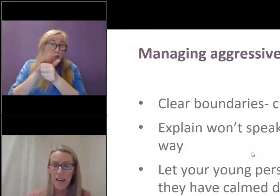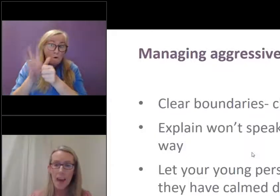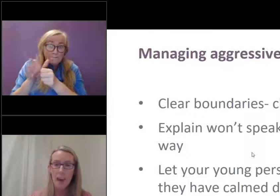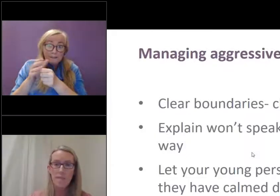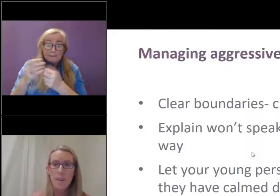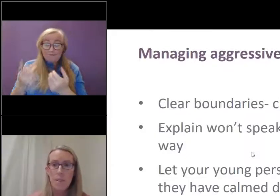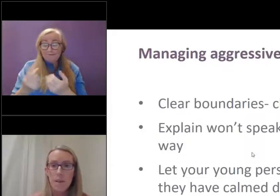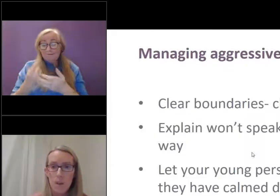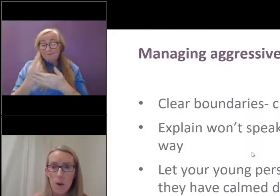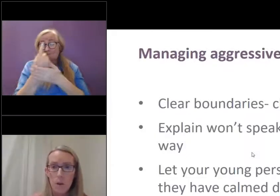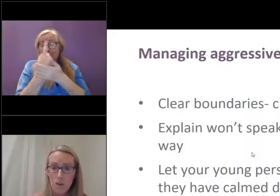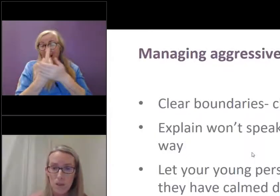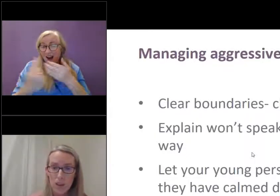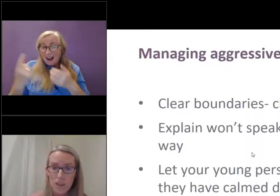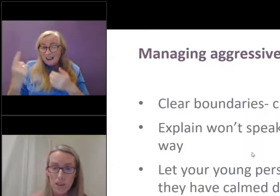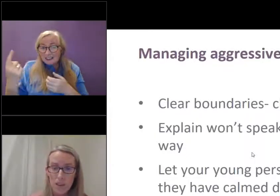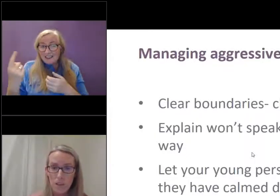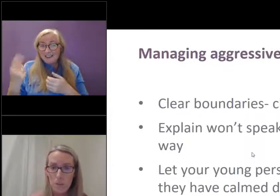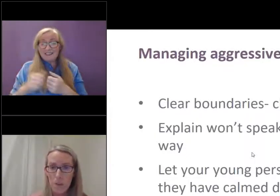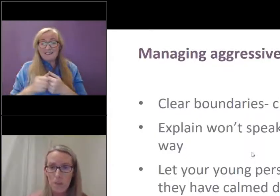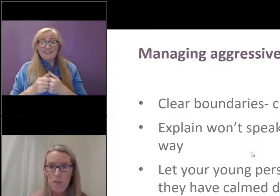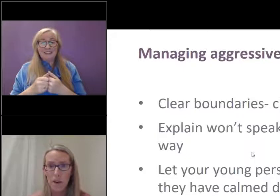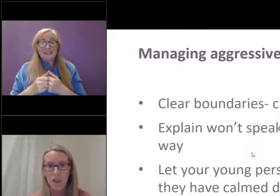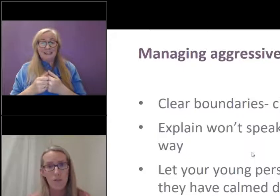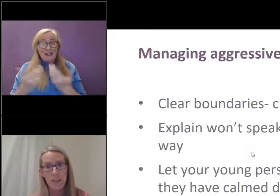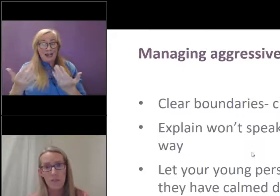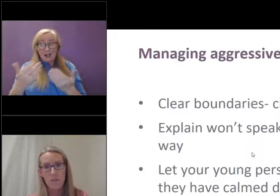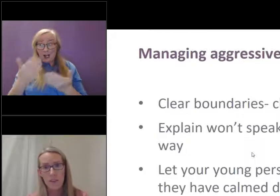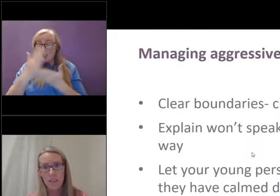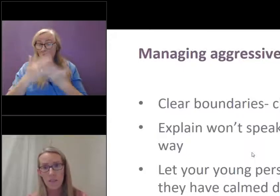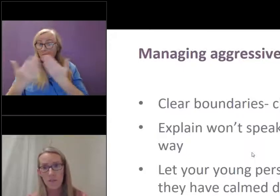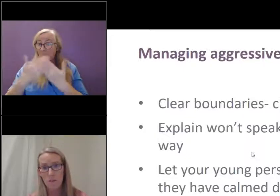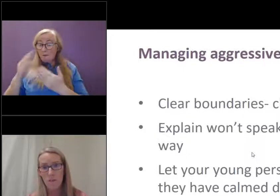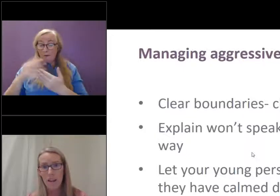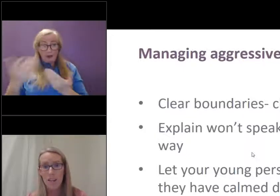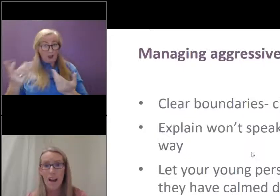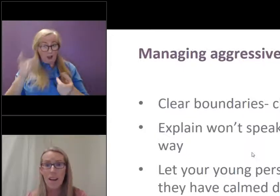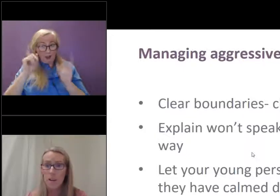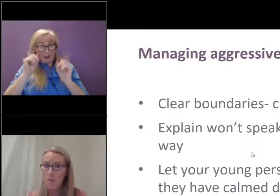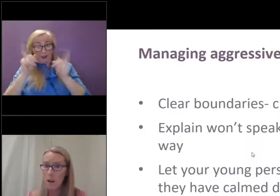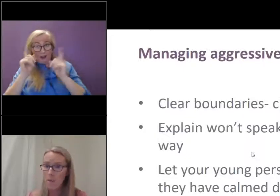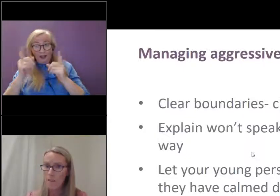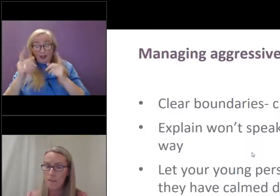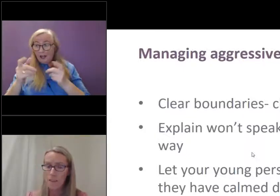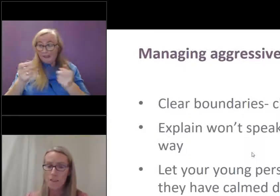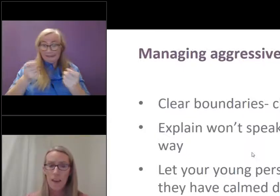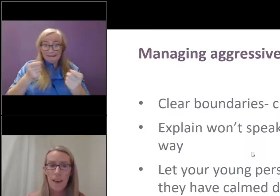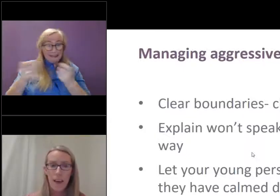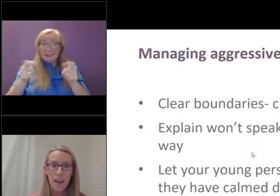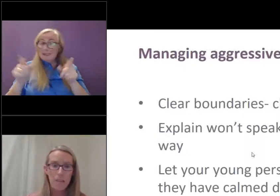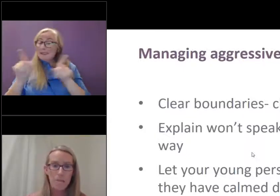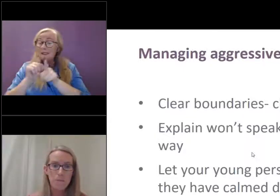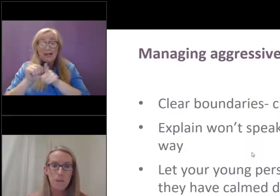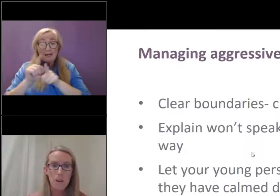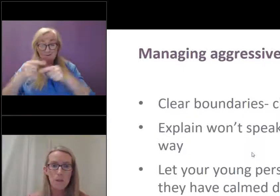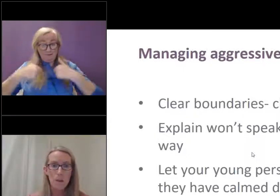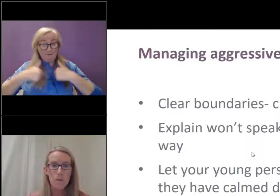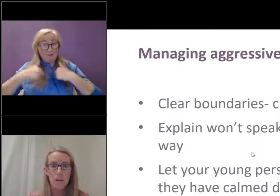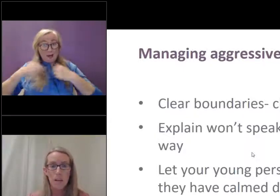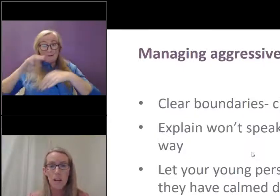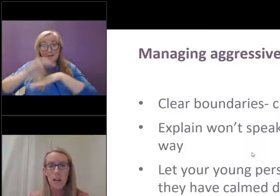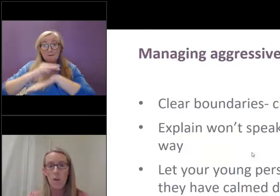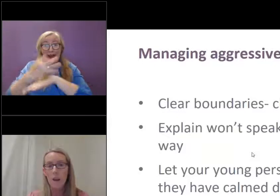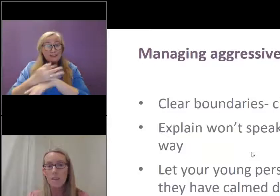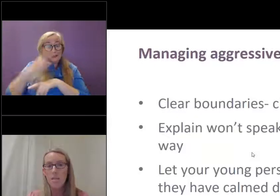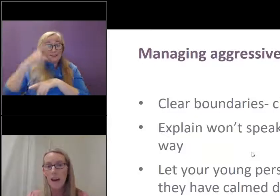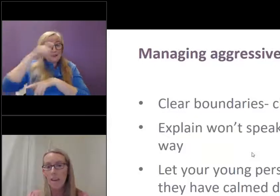and everything being so uncertain, that young people are finding it really, really difficult to manage, as are parents. So I